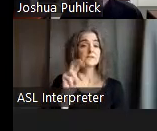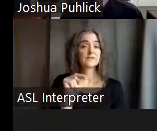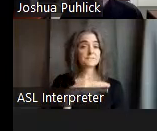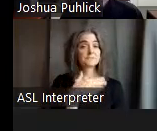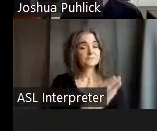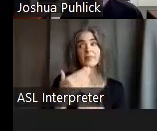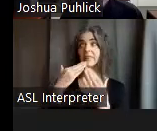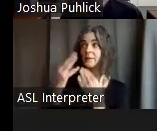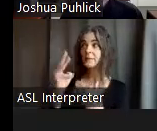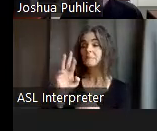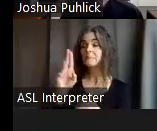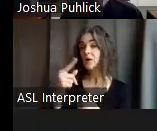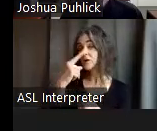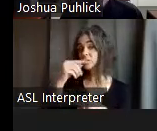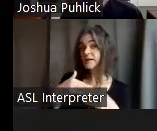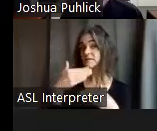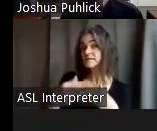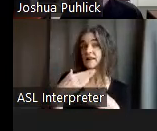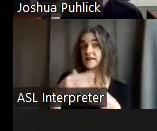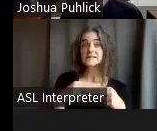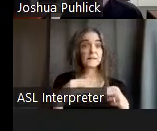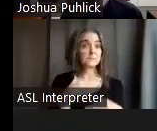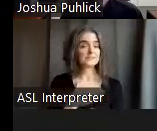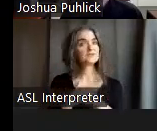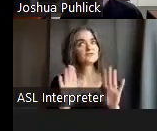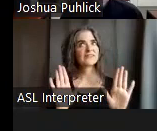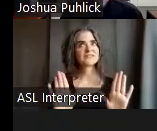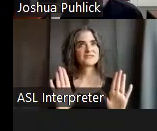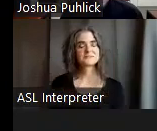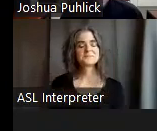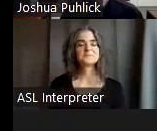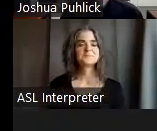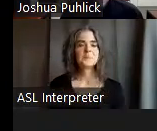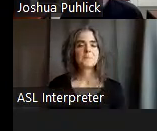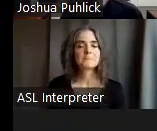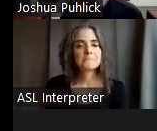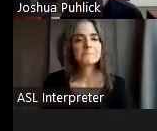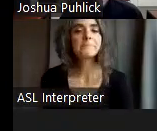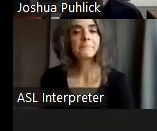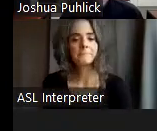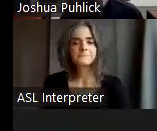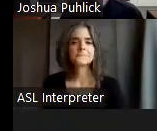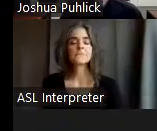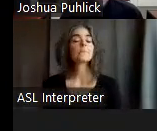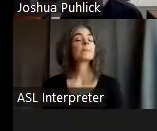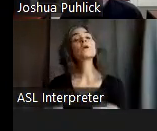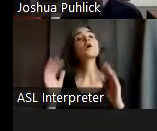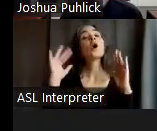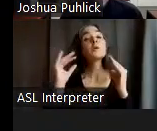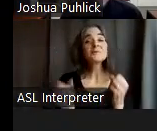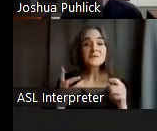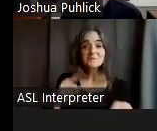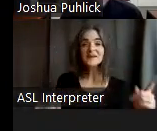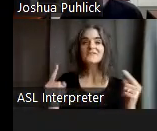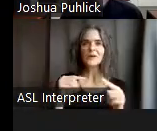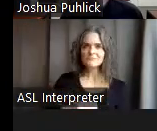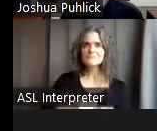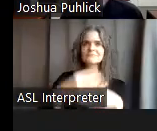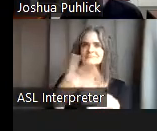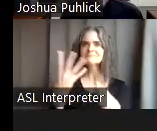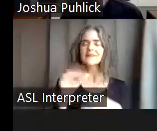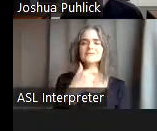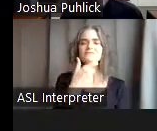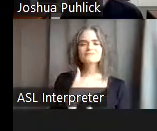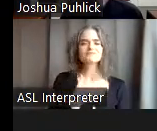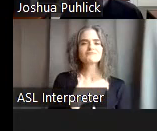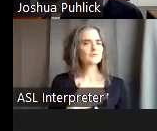Thanks, Mark. Can you advance to the next slide? Great. So hopefully many of you are repeat customers by this point in our